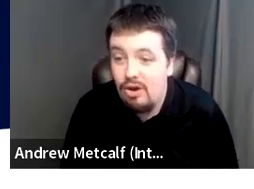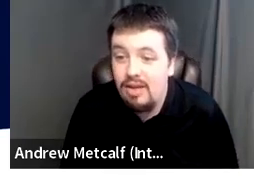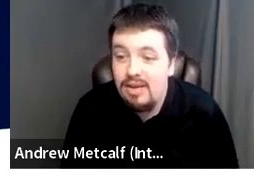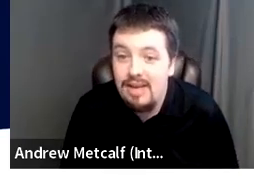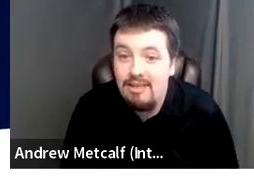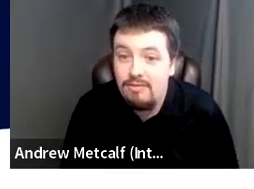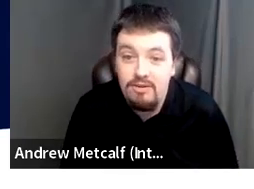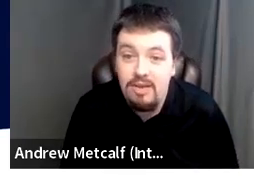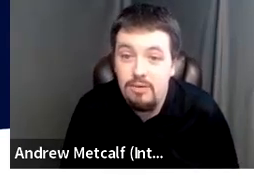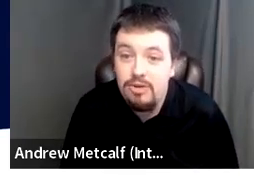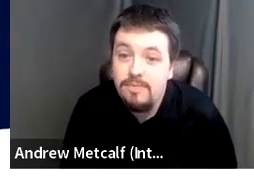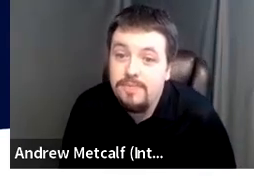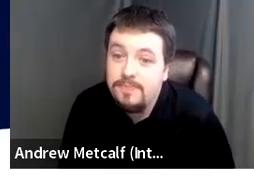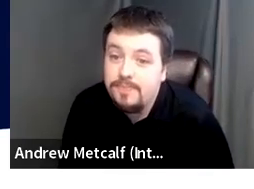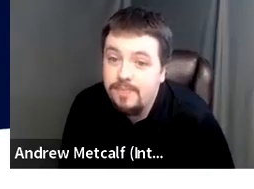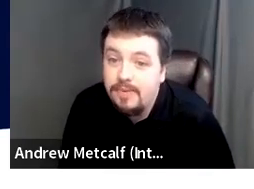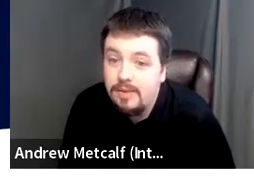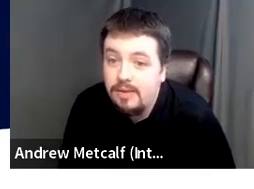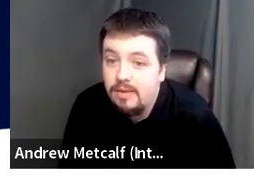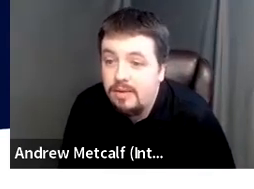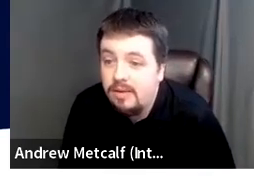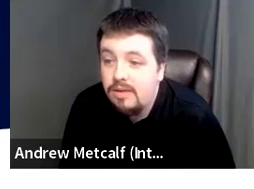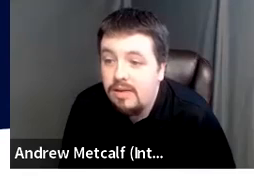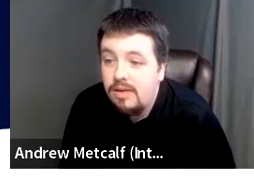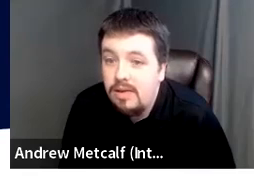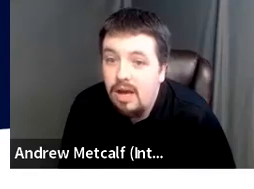and to call it as a first language.